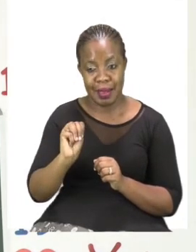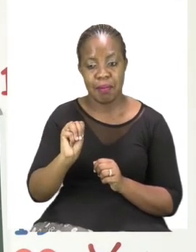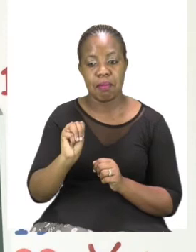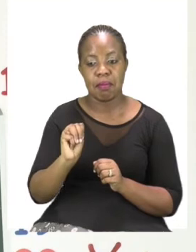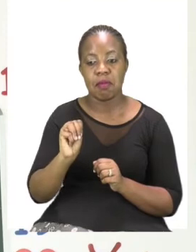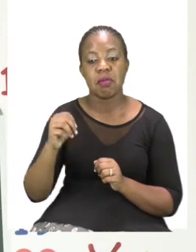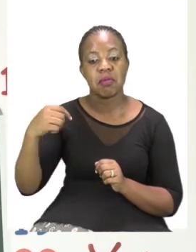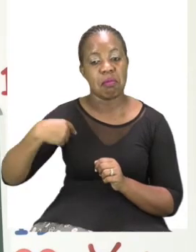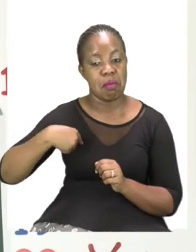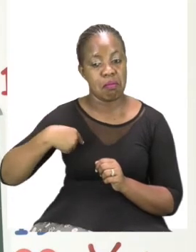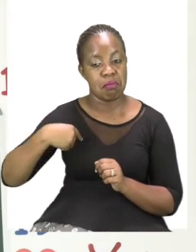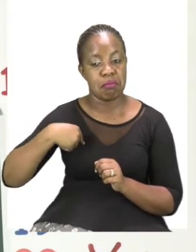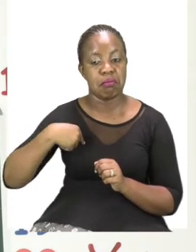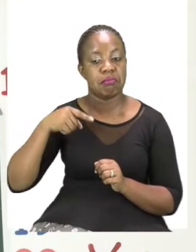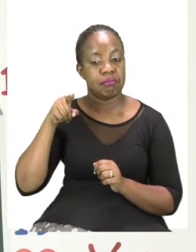show that the drum